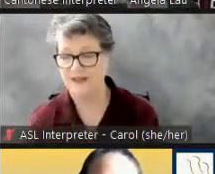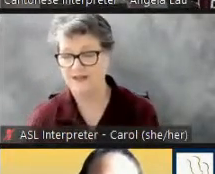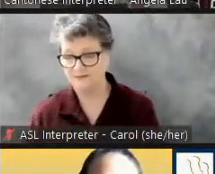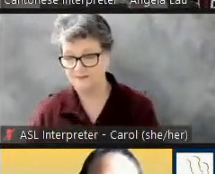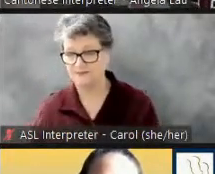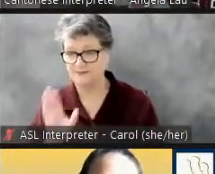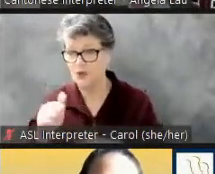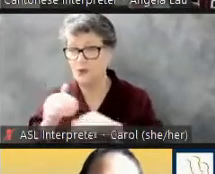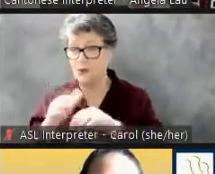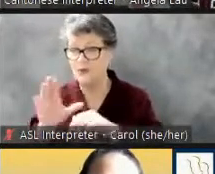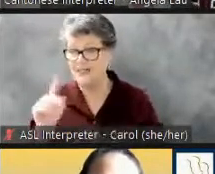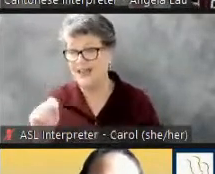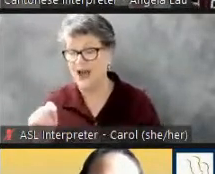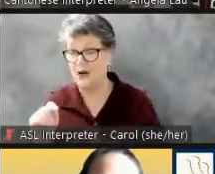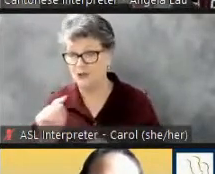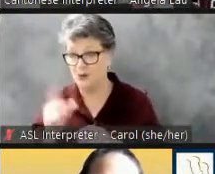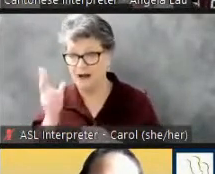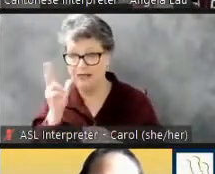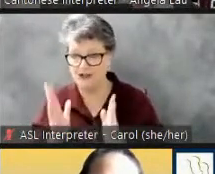we'll send that out to our listserv.